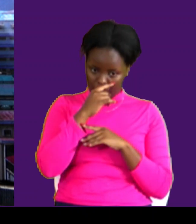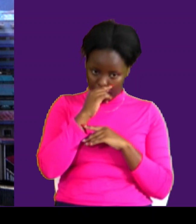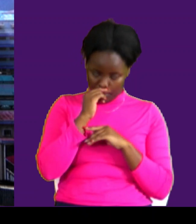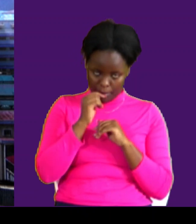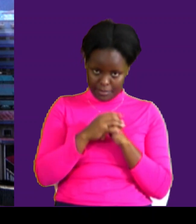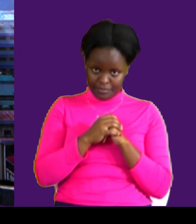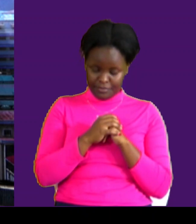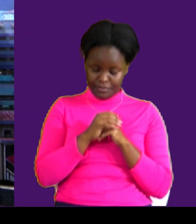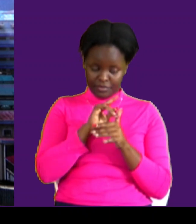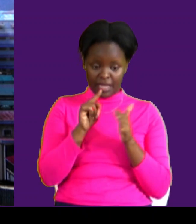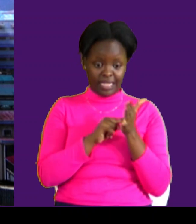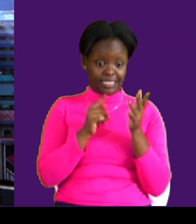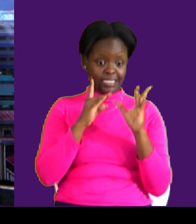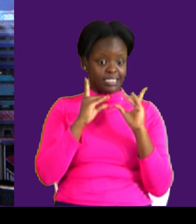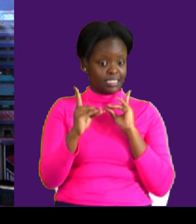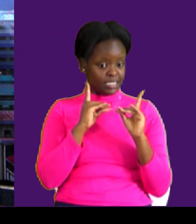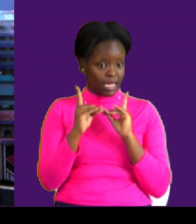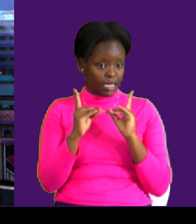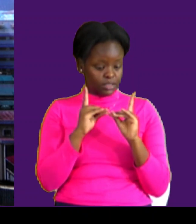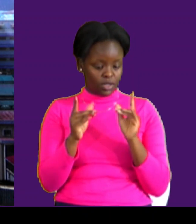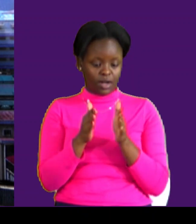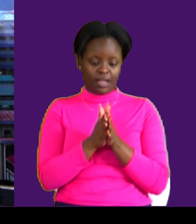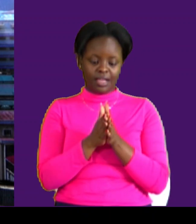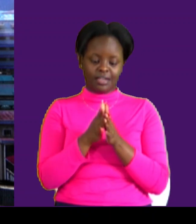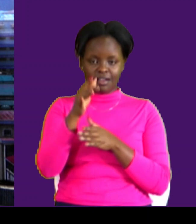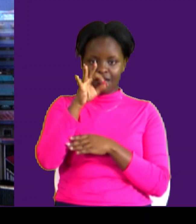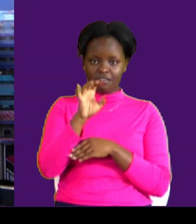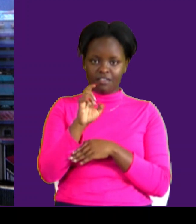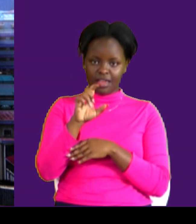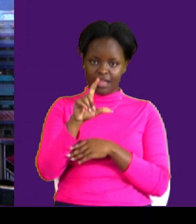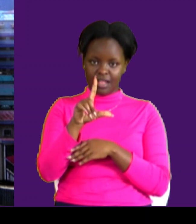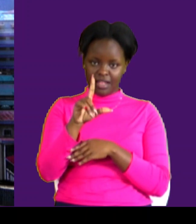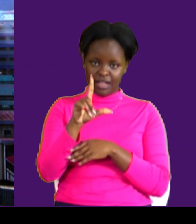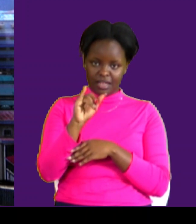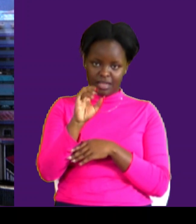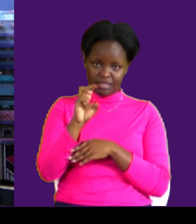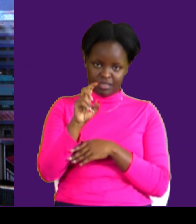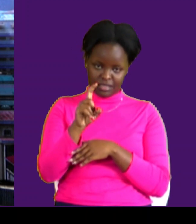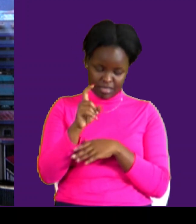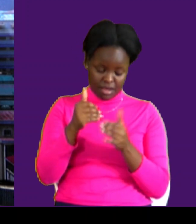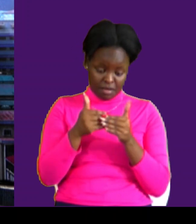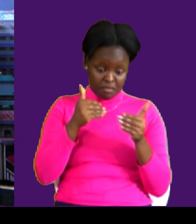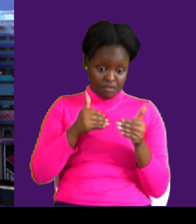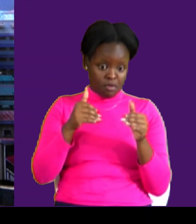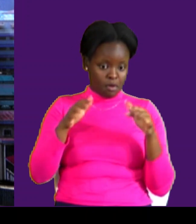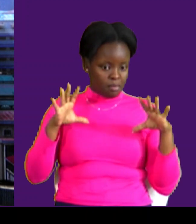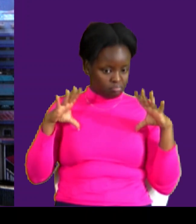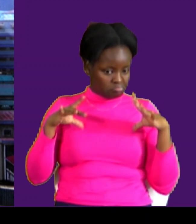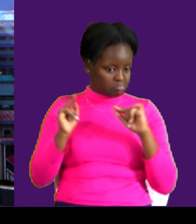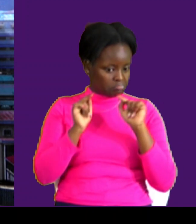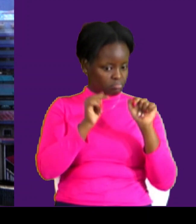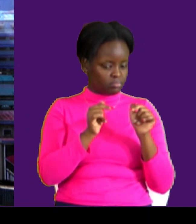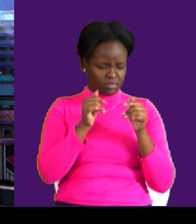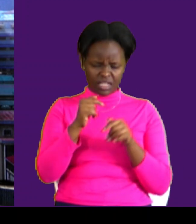uh, this discussion. And Felix, before we took that break, I was